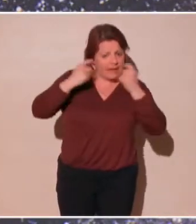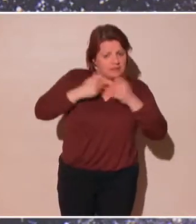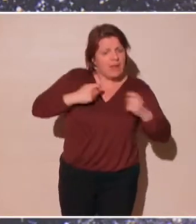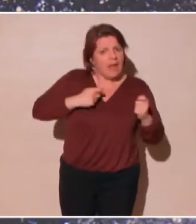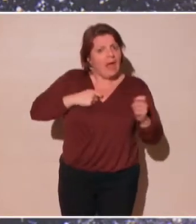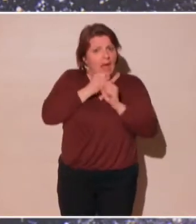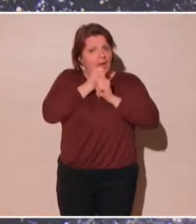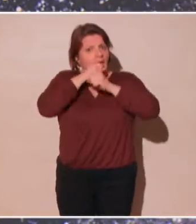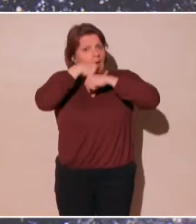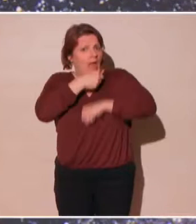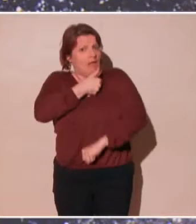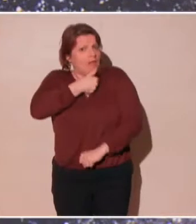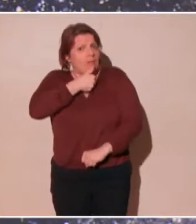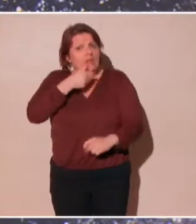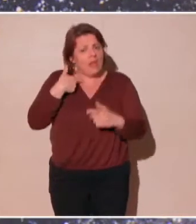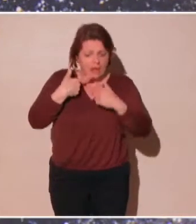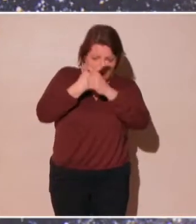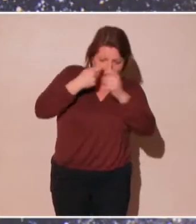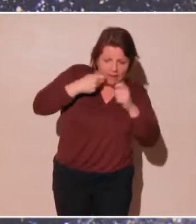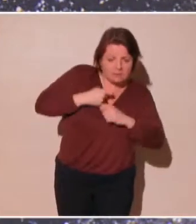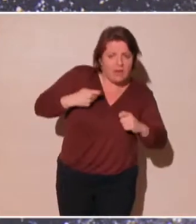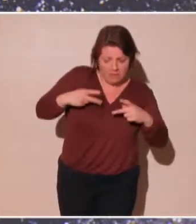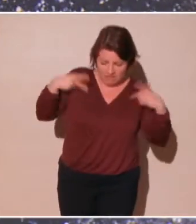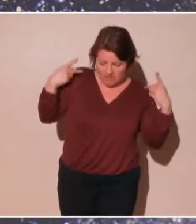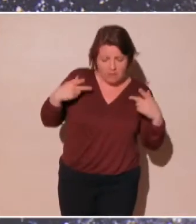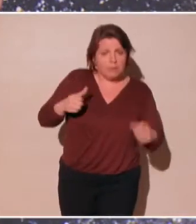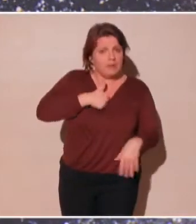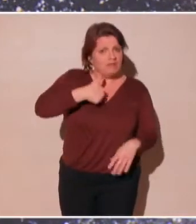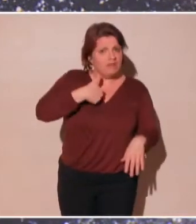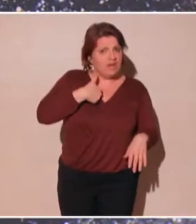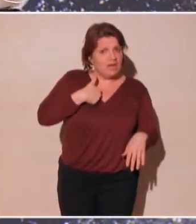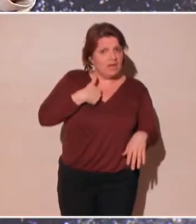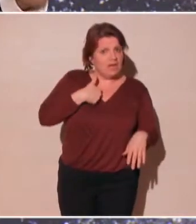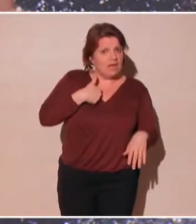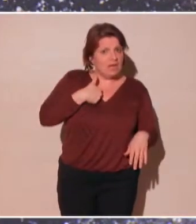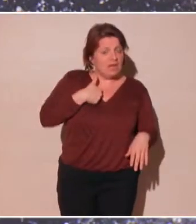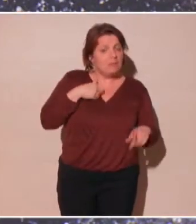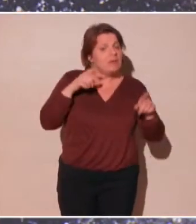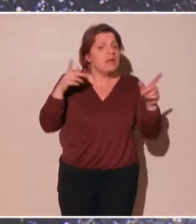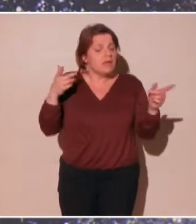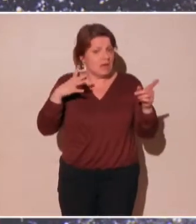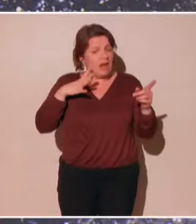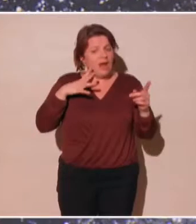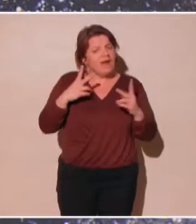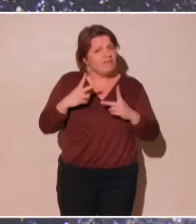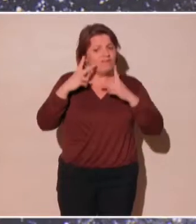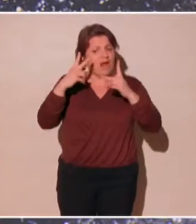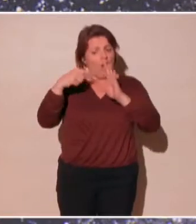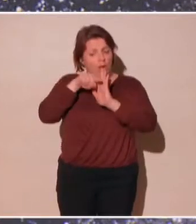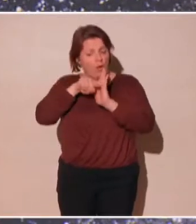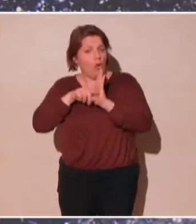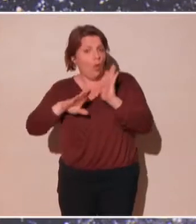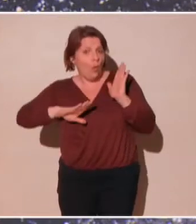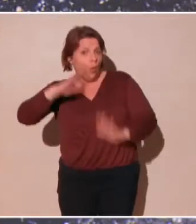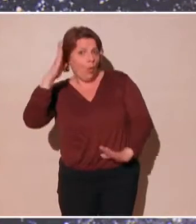on confidentiality, on privacy, and the difference between private and public life. But there are other issues